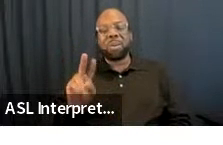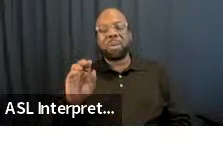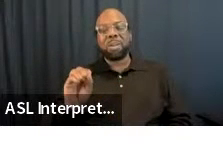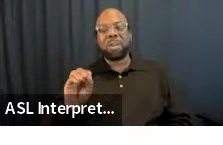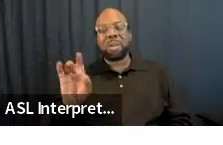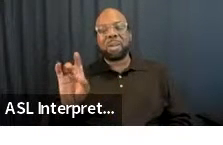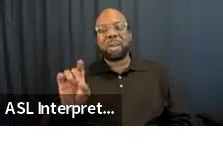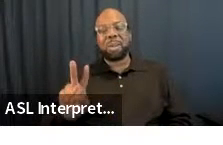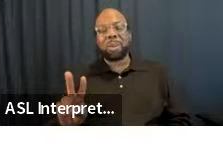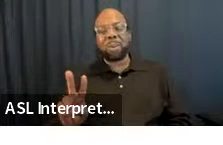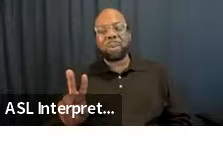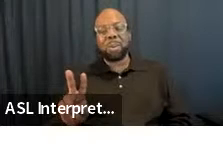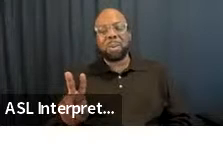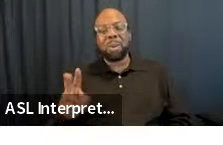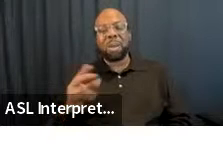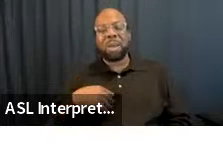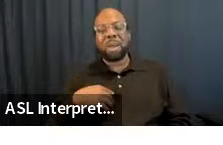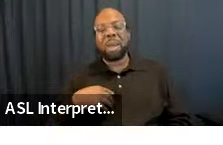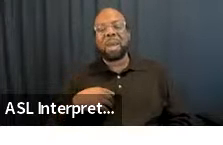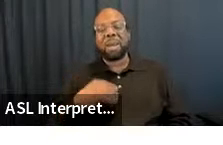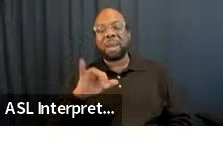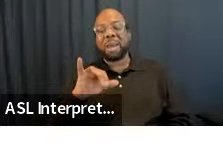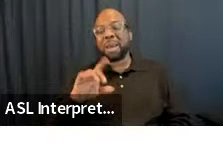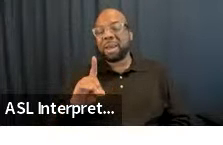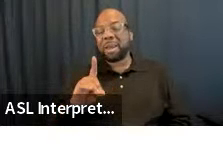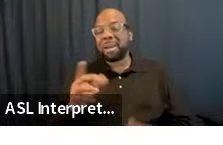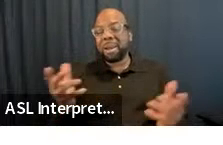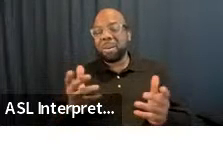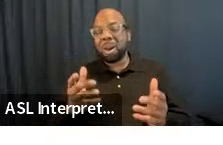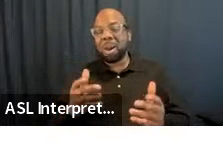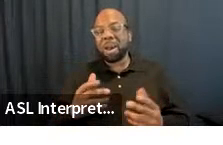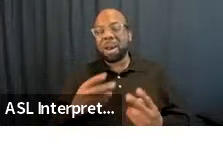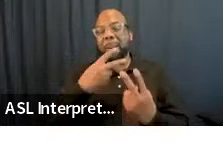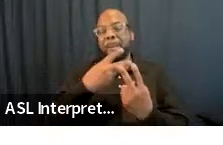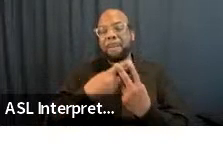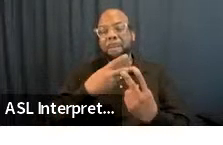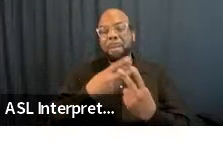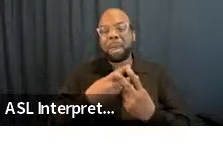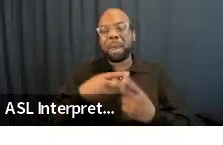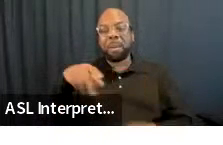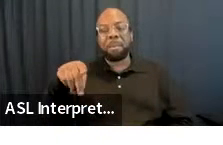864-670-6082, and the participant ID, press pound key.